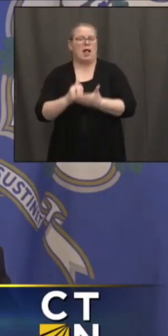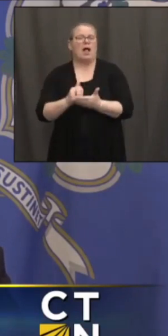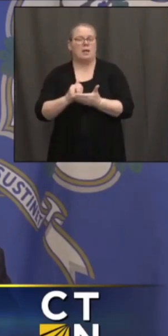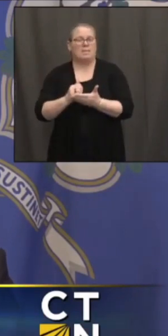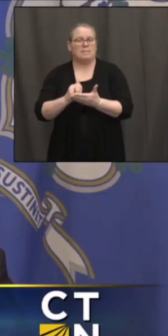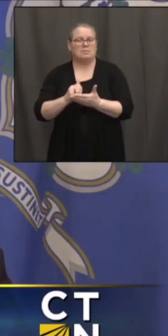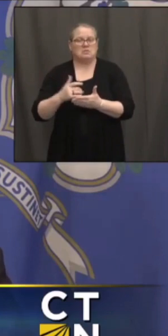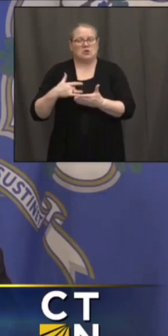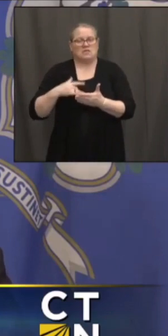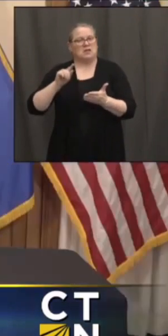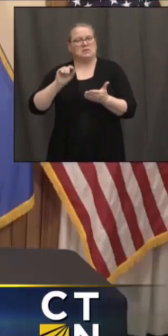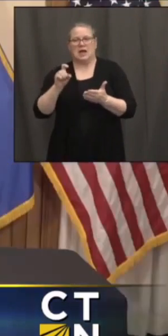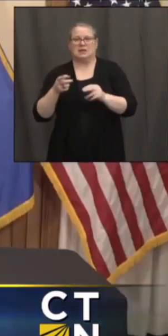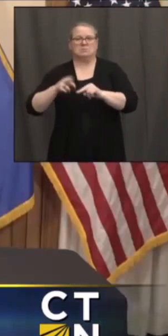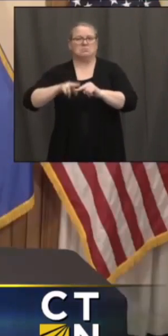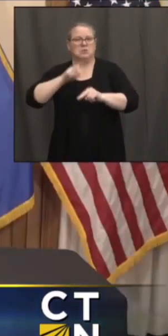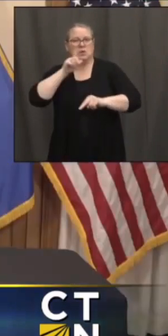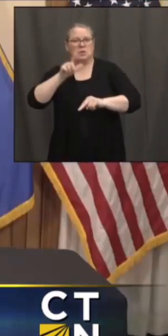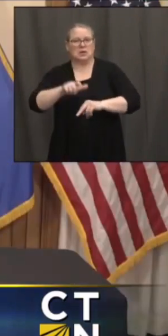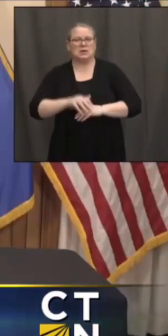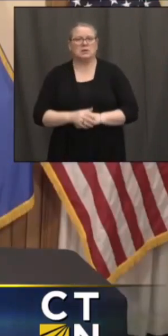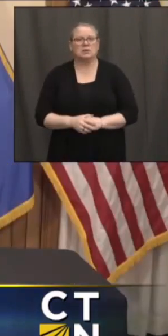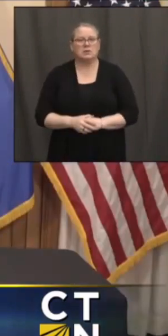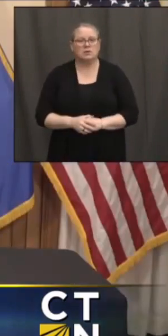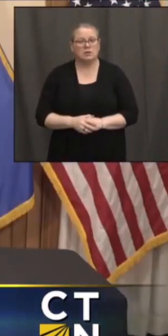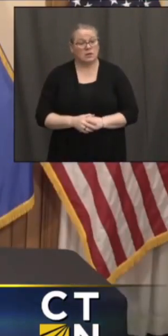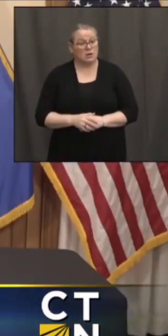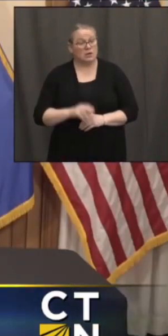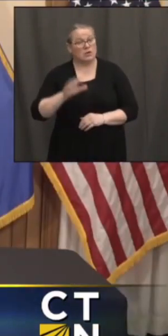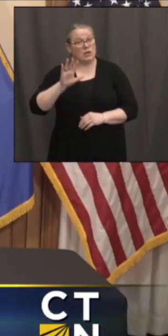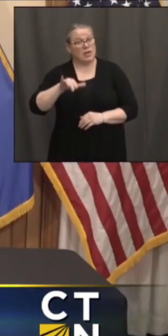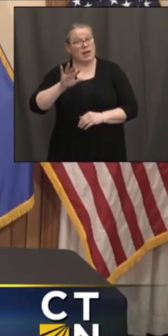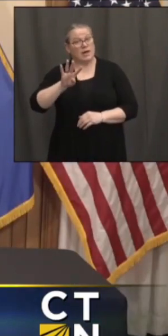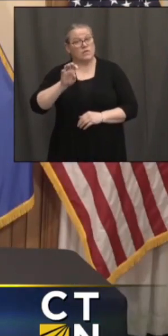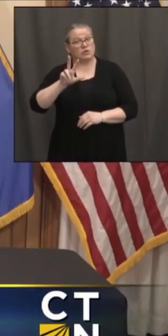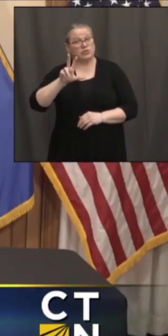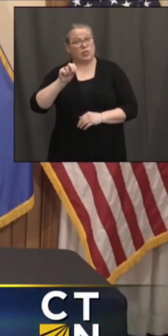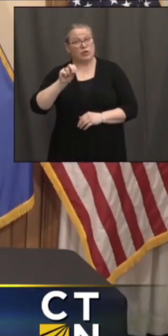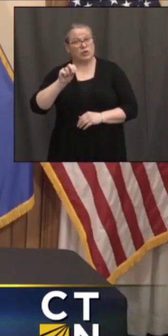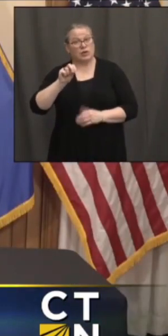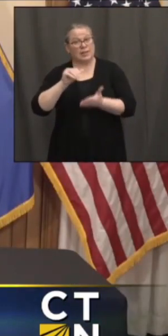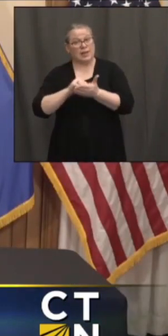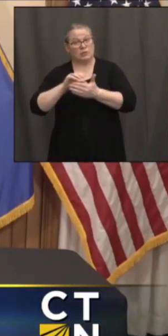that $430 or $1,000 threshold a broad-based tax increase?